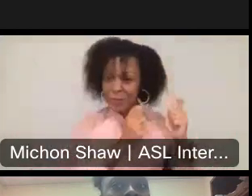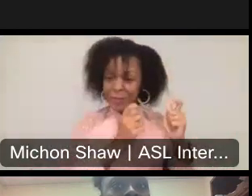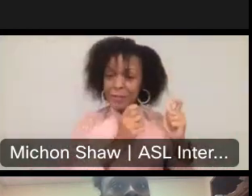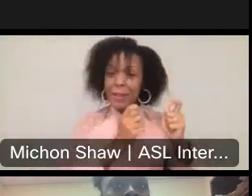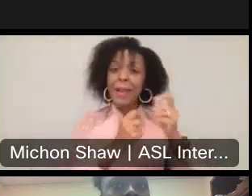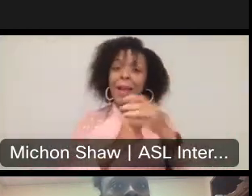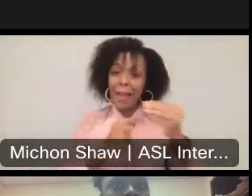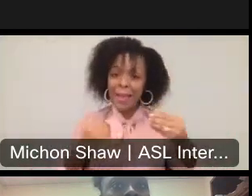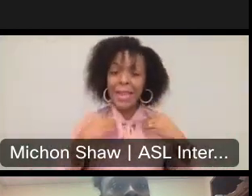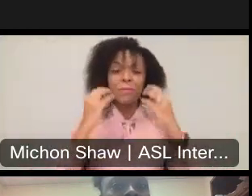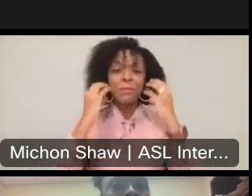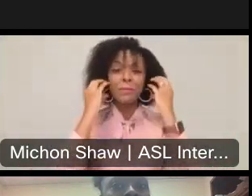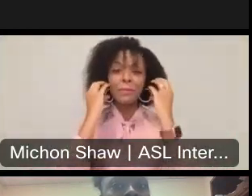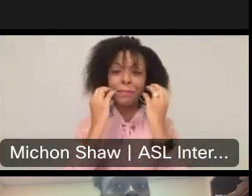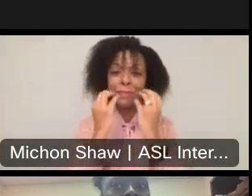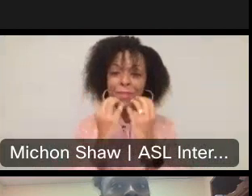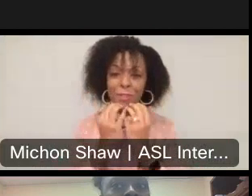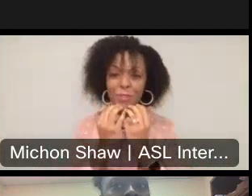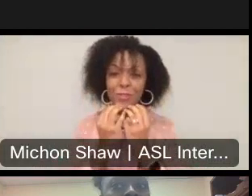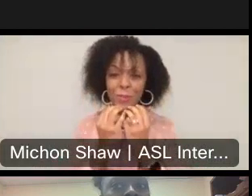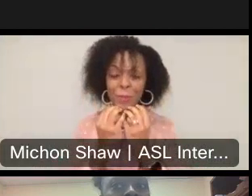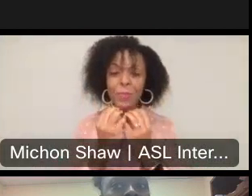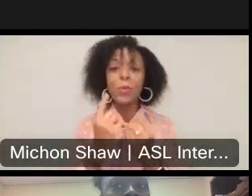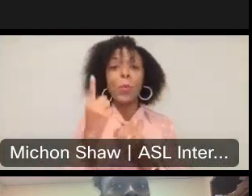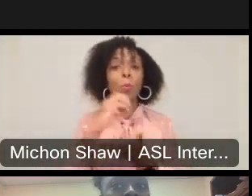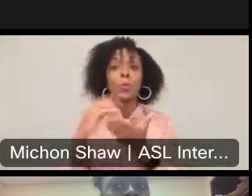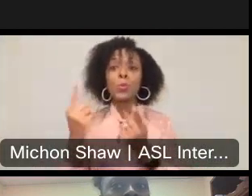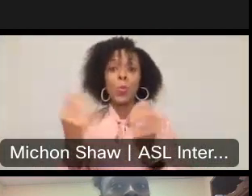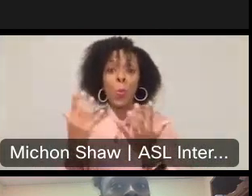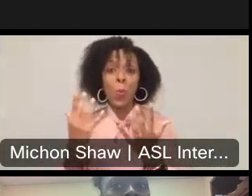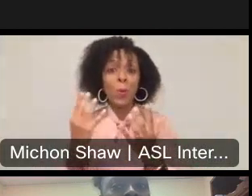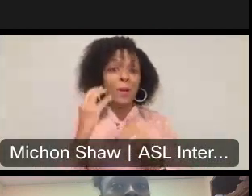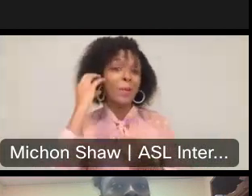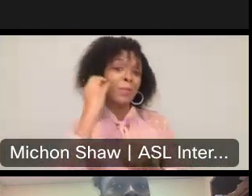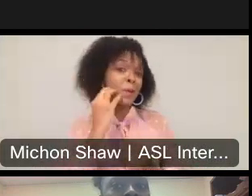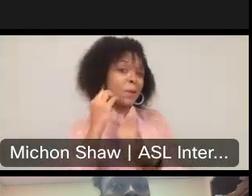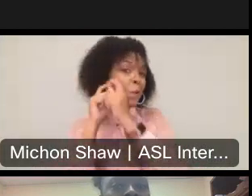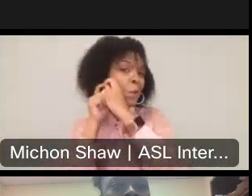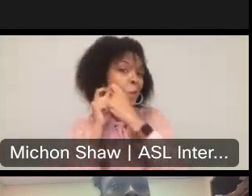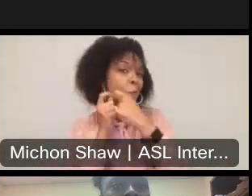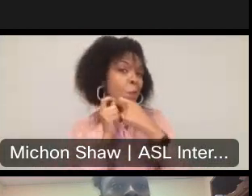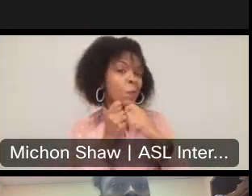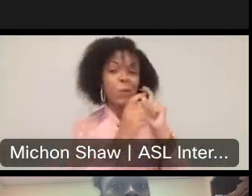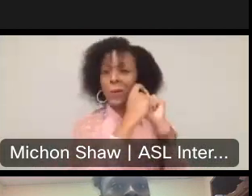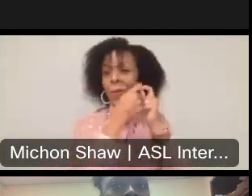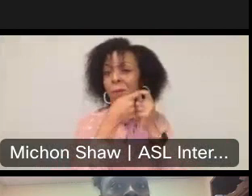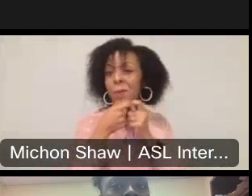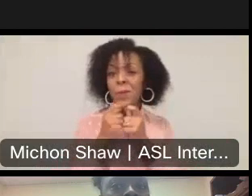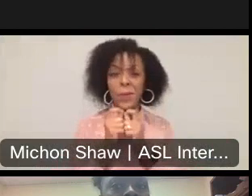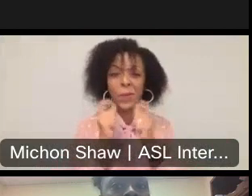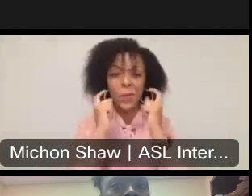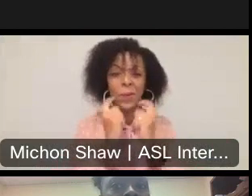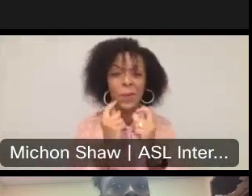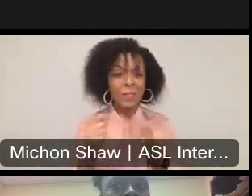And we had a student to braid the beard. And so it's a talking piece. Sometimes it's a happy